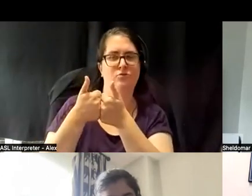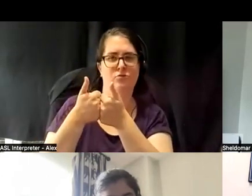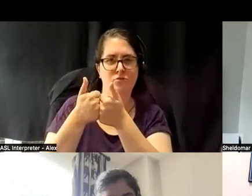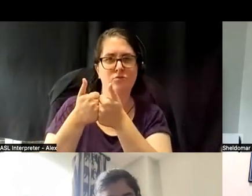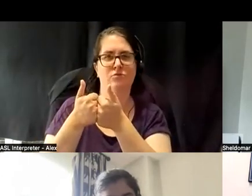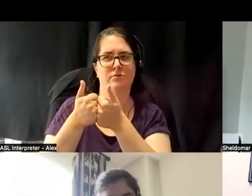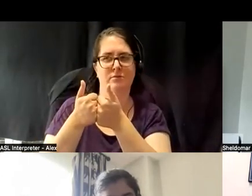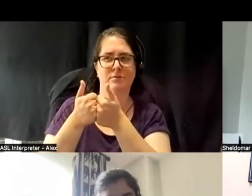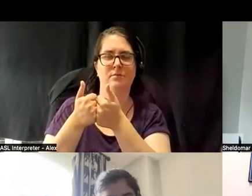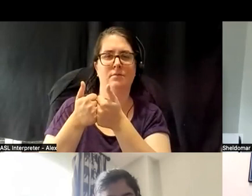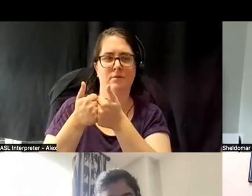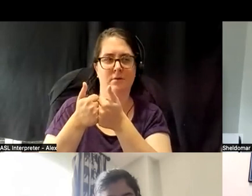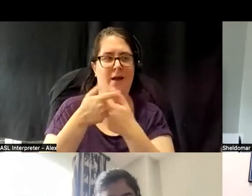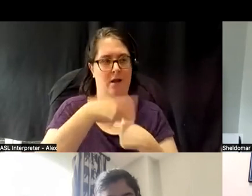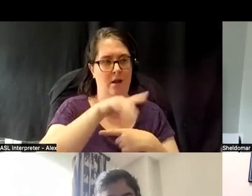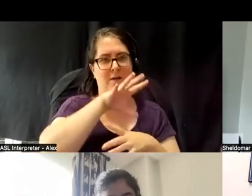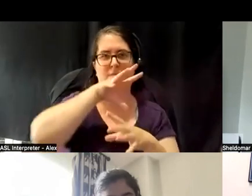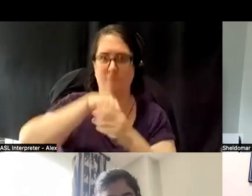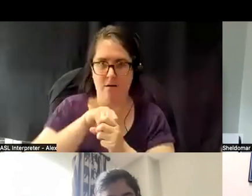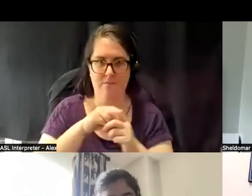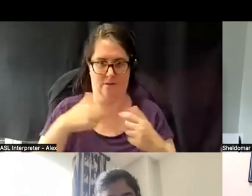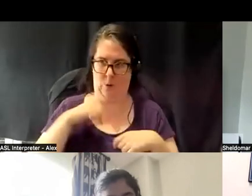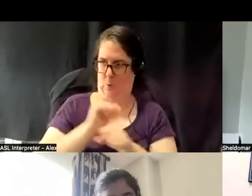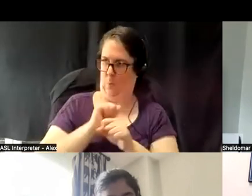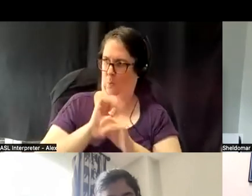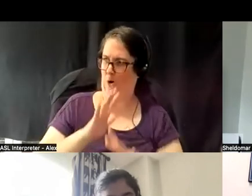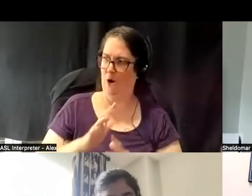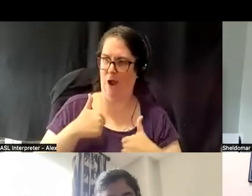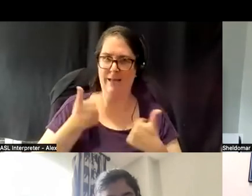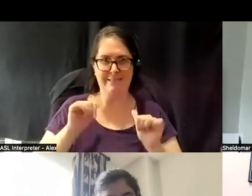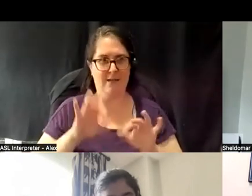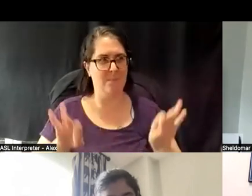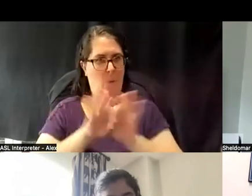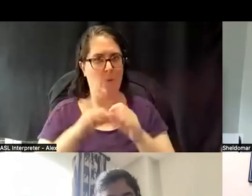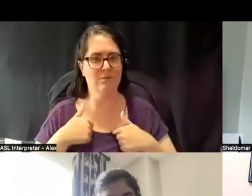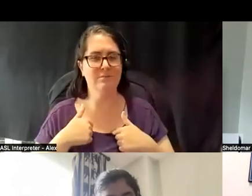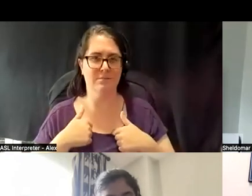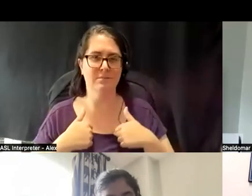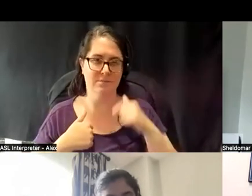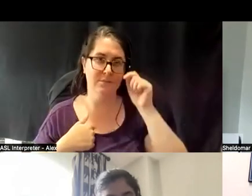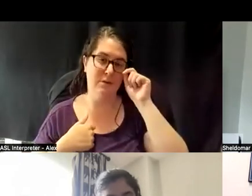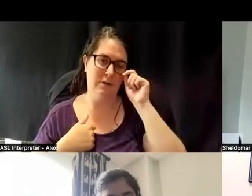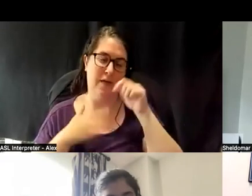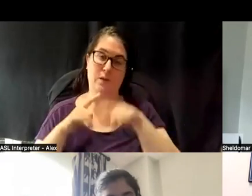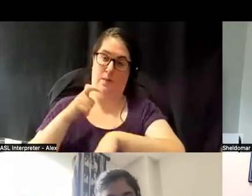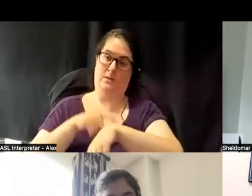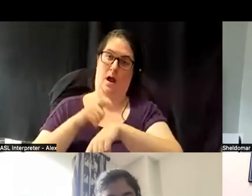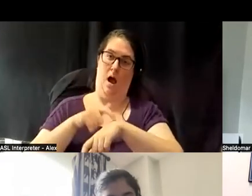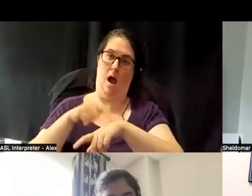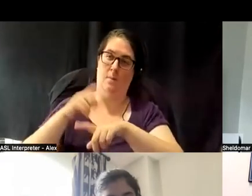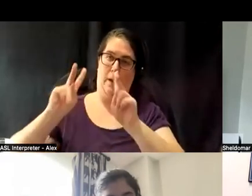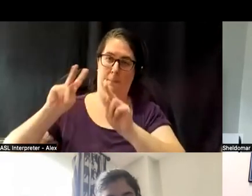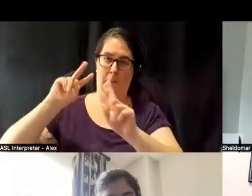undermine and insert ourselves as the workers in that industry and begin to change the terms of how it